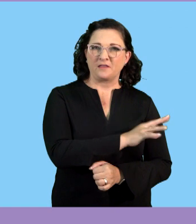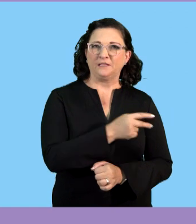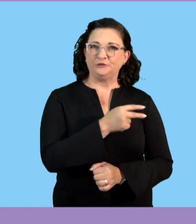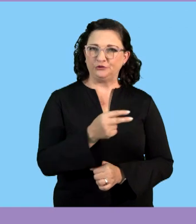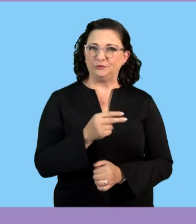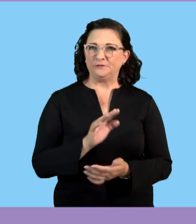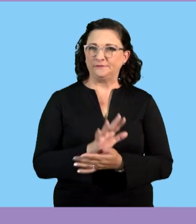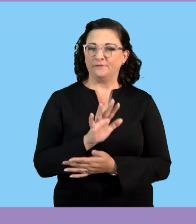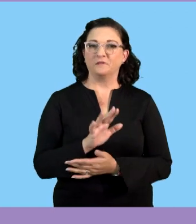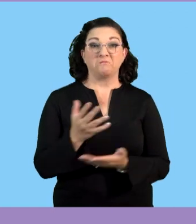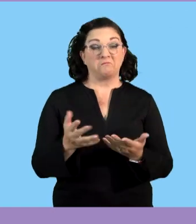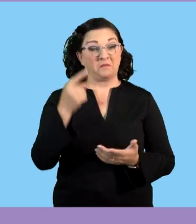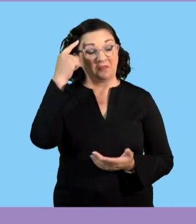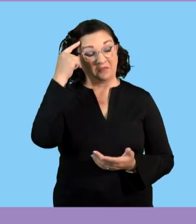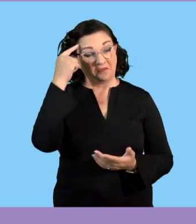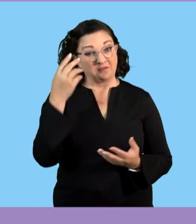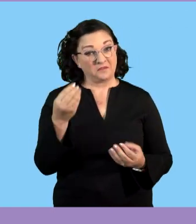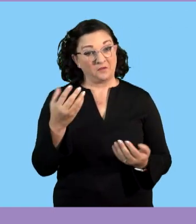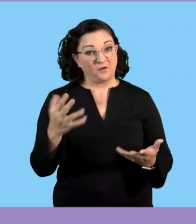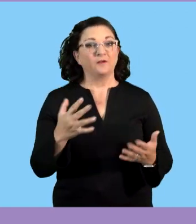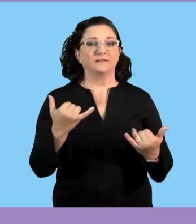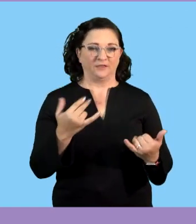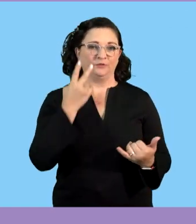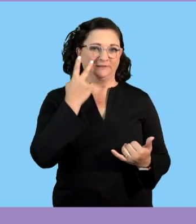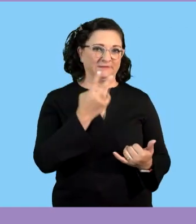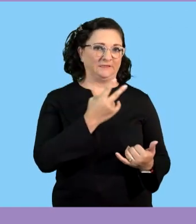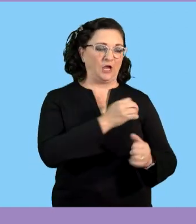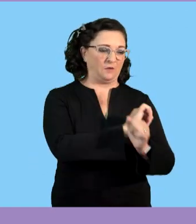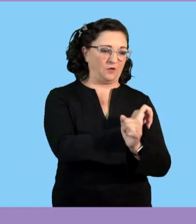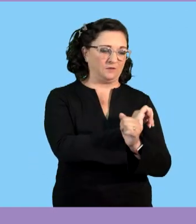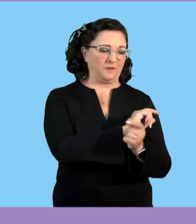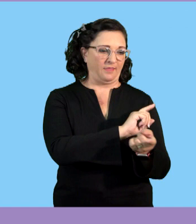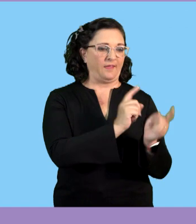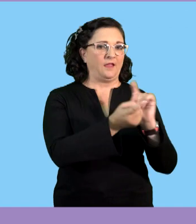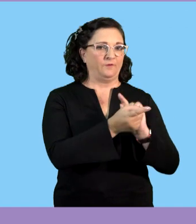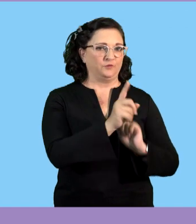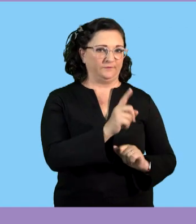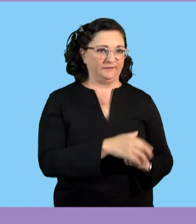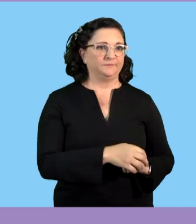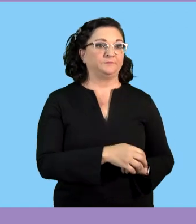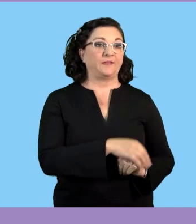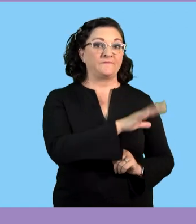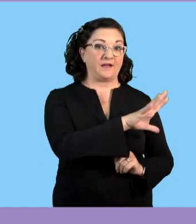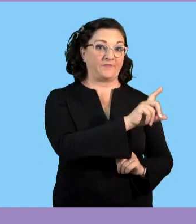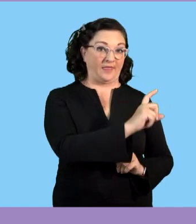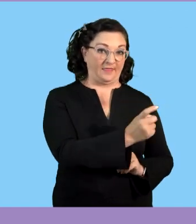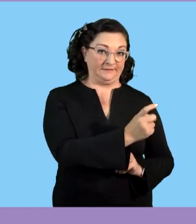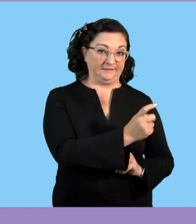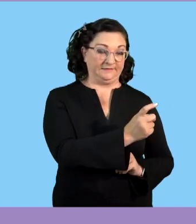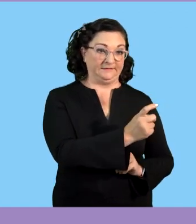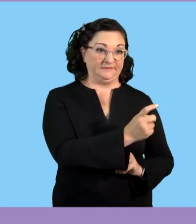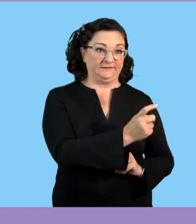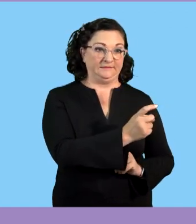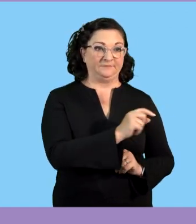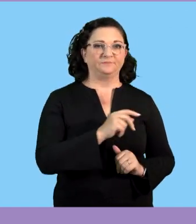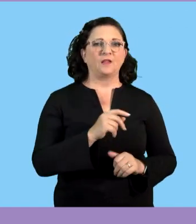15. You might already be thinking of that number, but let's do it using the multiplicative inverse. That means I am going to take the 5x